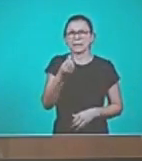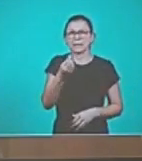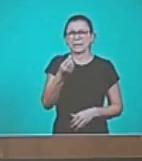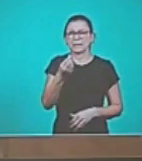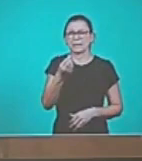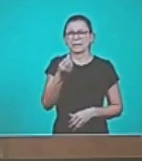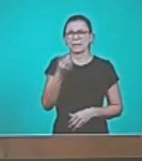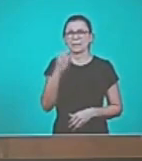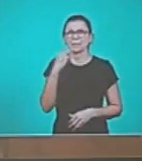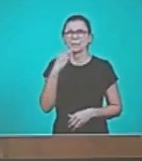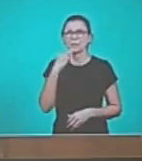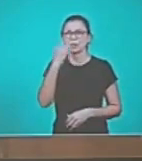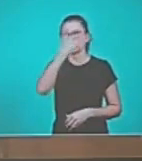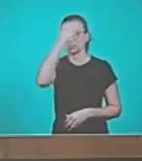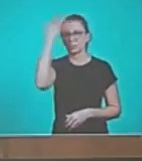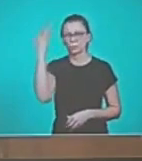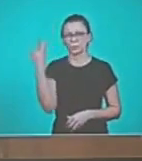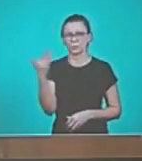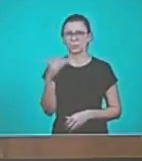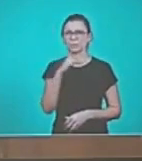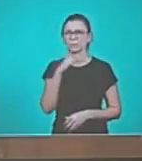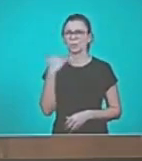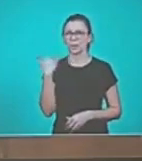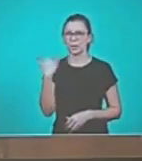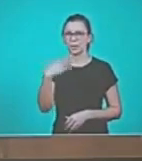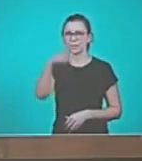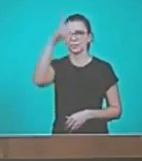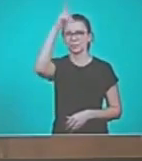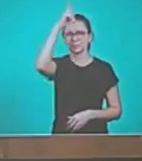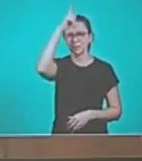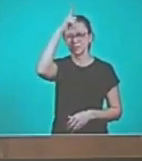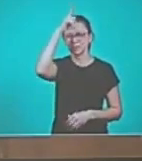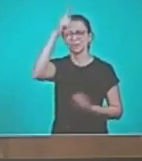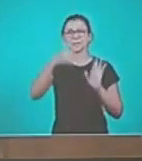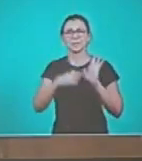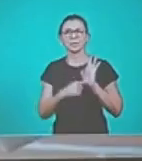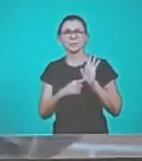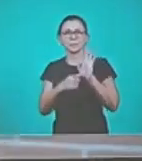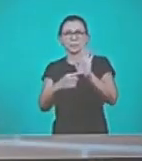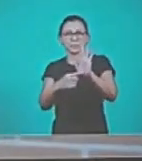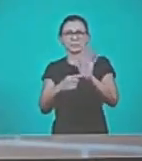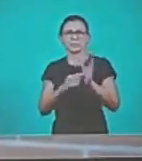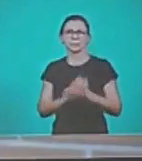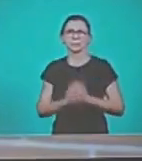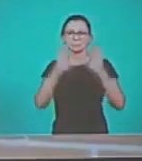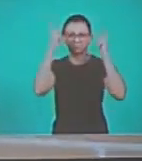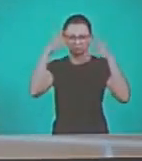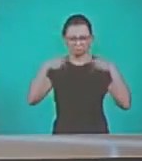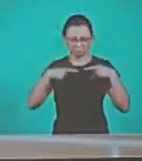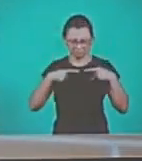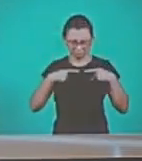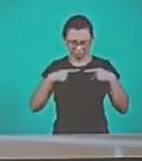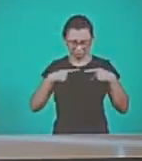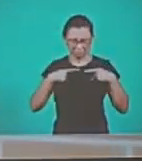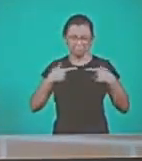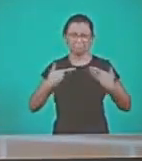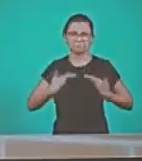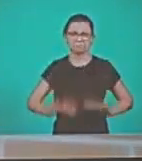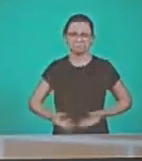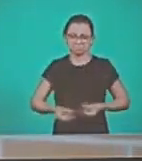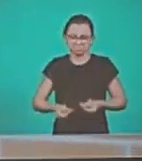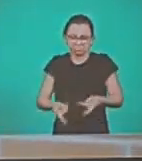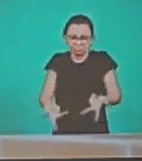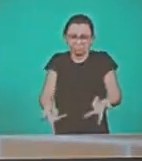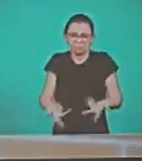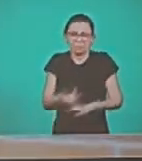of 6 million during the Second World War in Germany, just to show that flesh for us has no